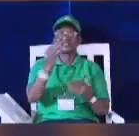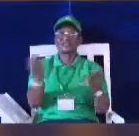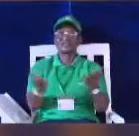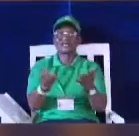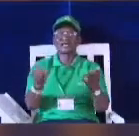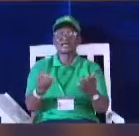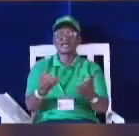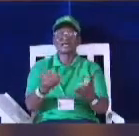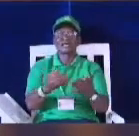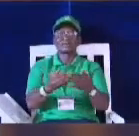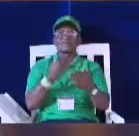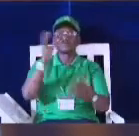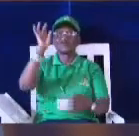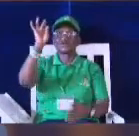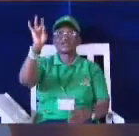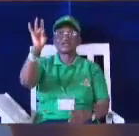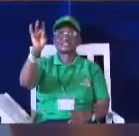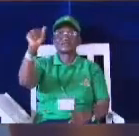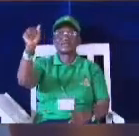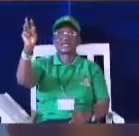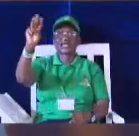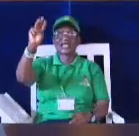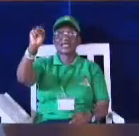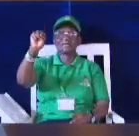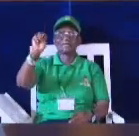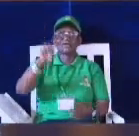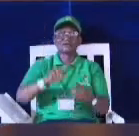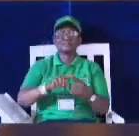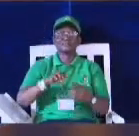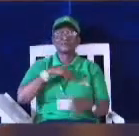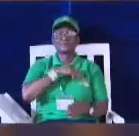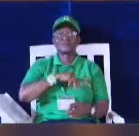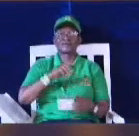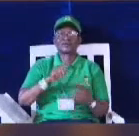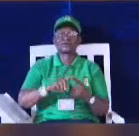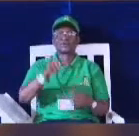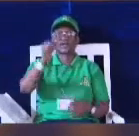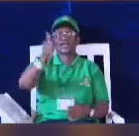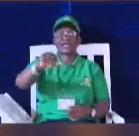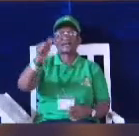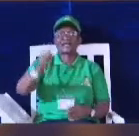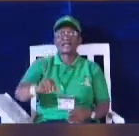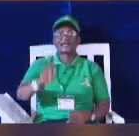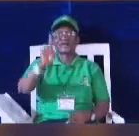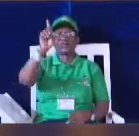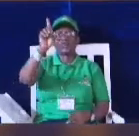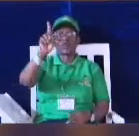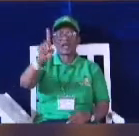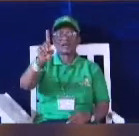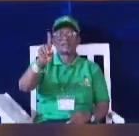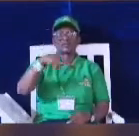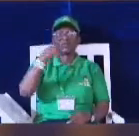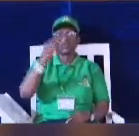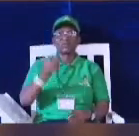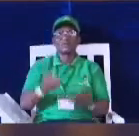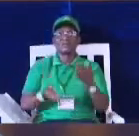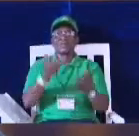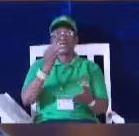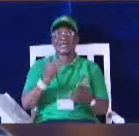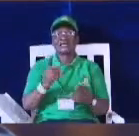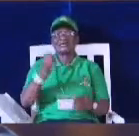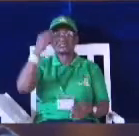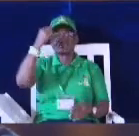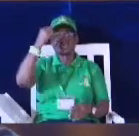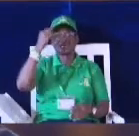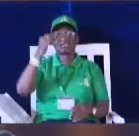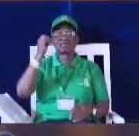before 8 a.m. to minister to anyone who might think he